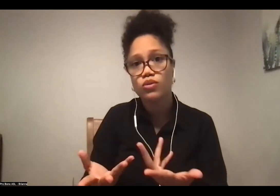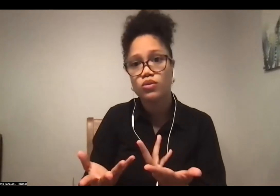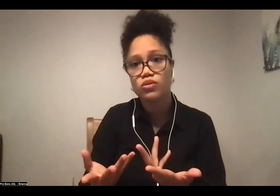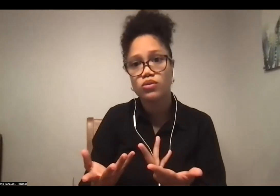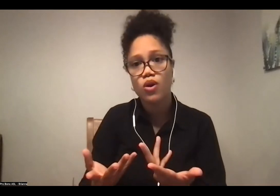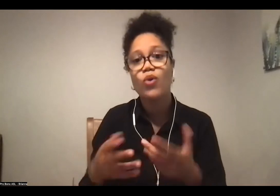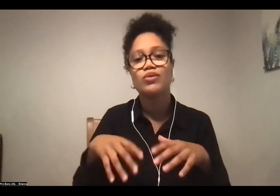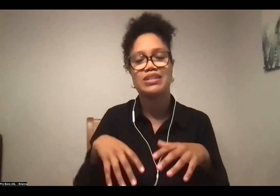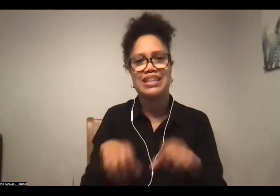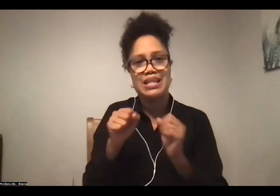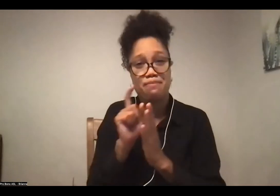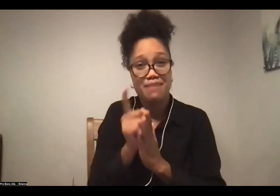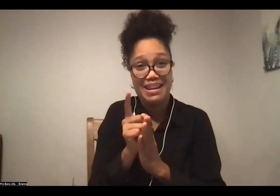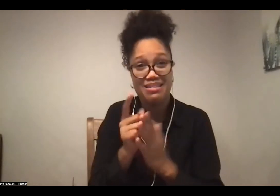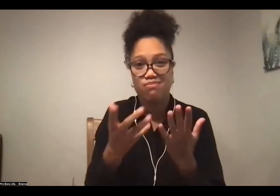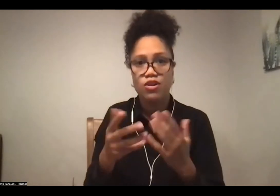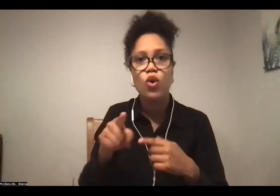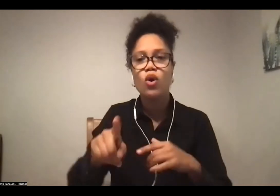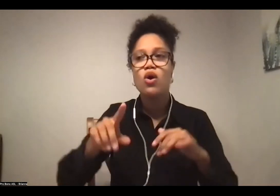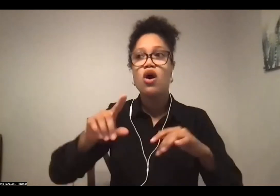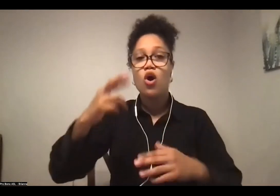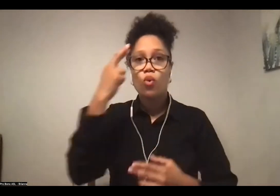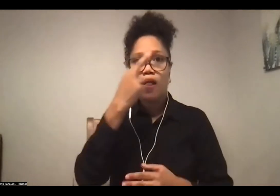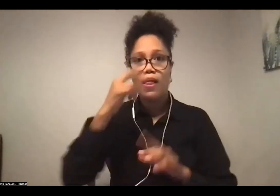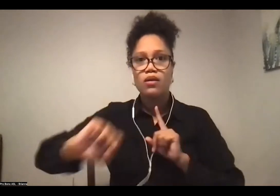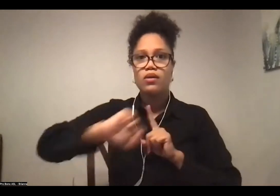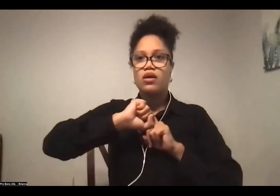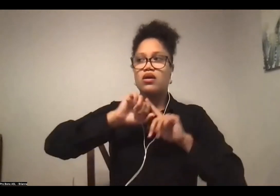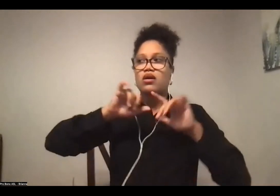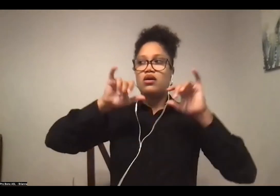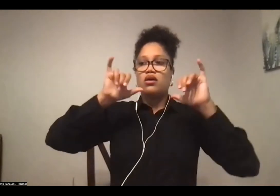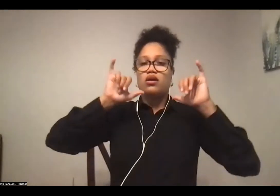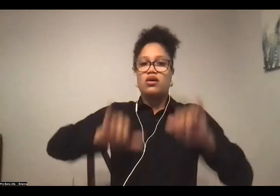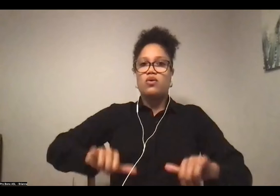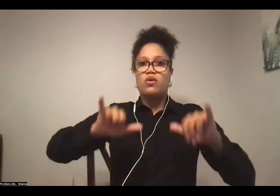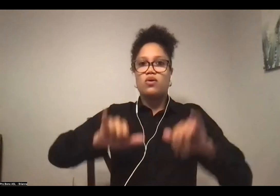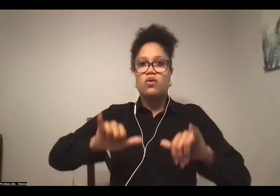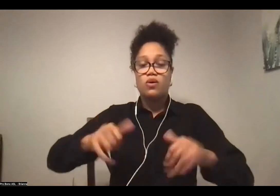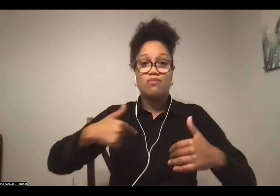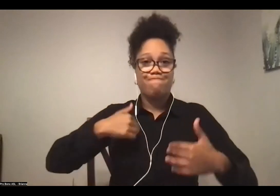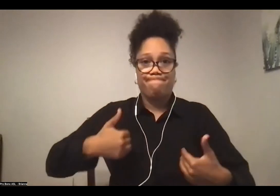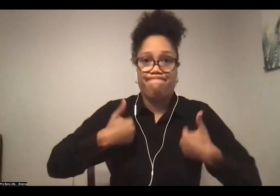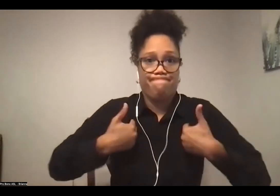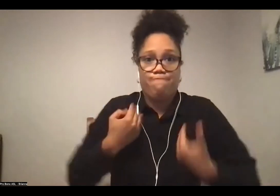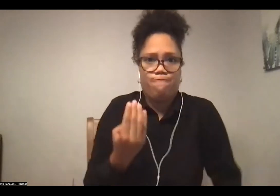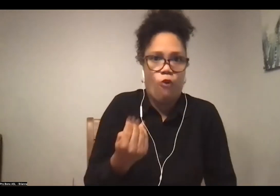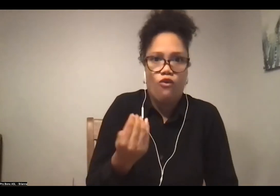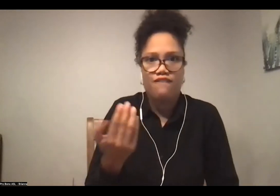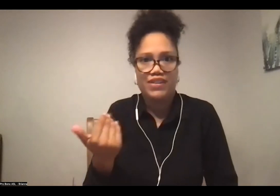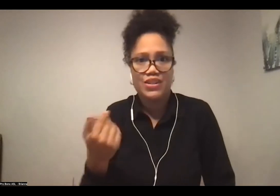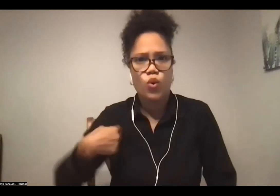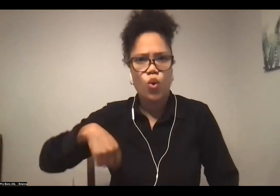it takes a minute, but once you realize, you're all in. And so as young as 14 and 15,